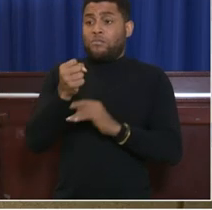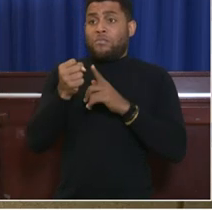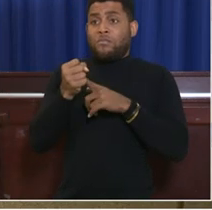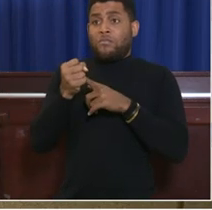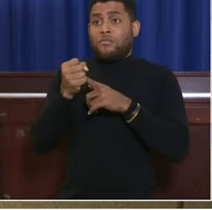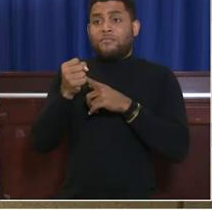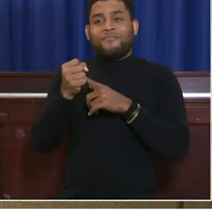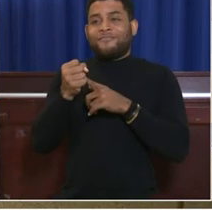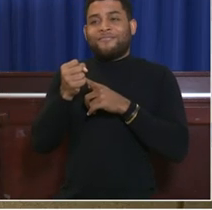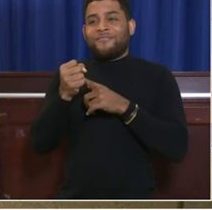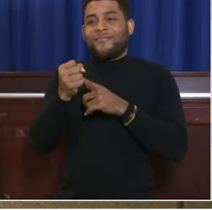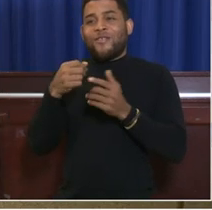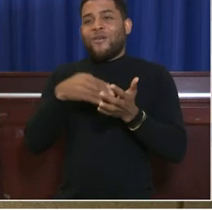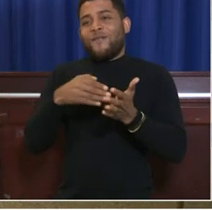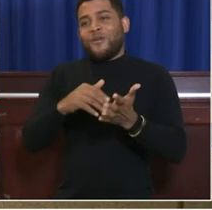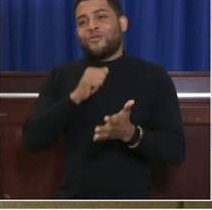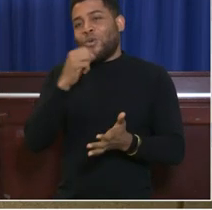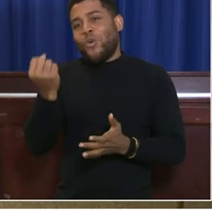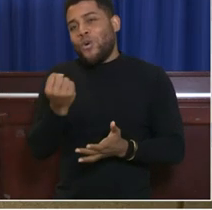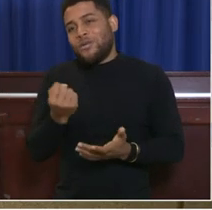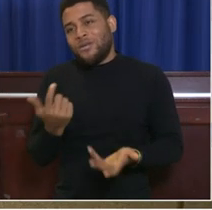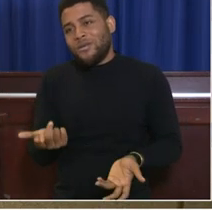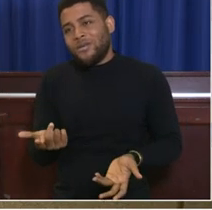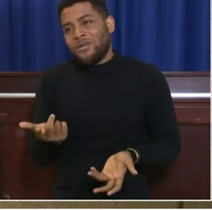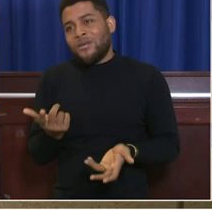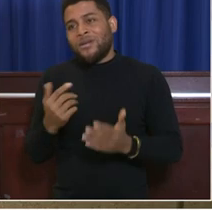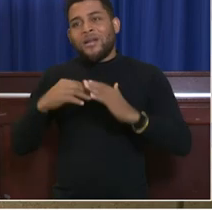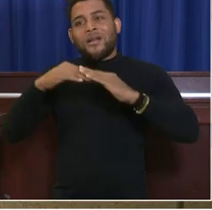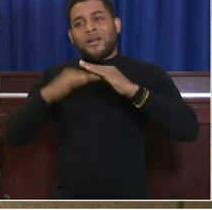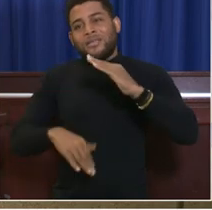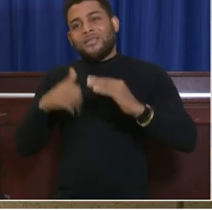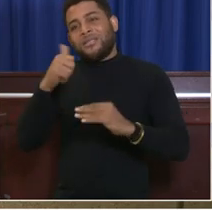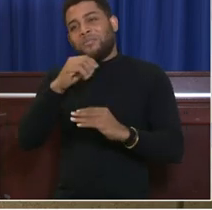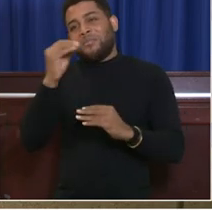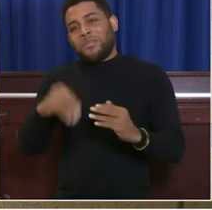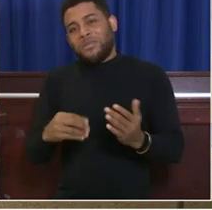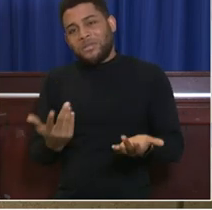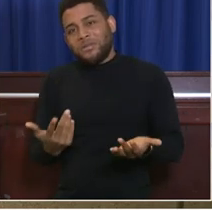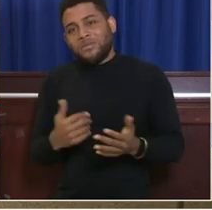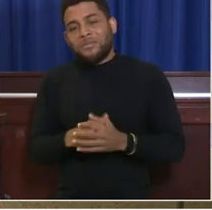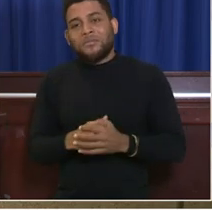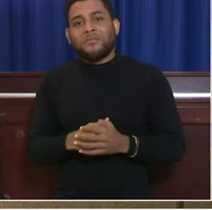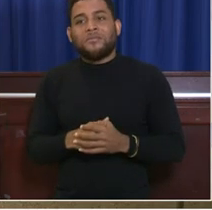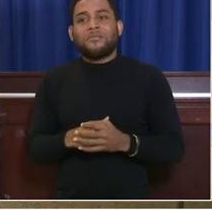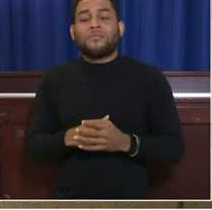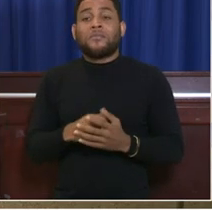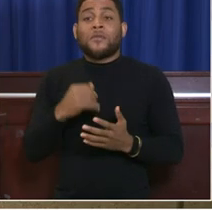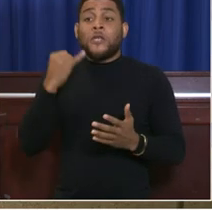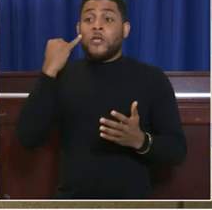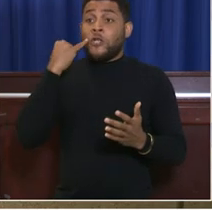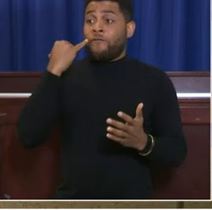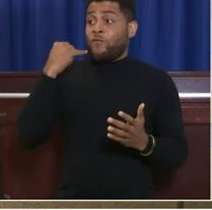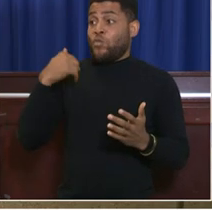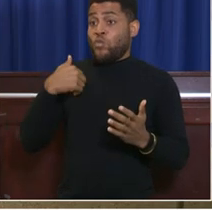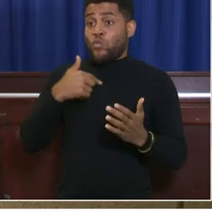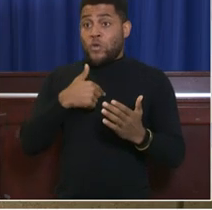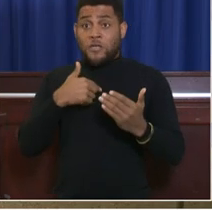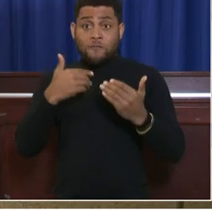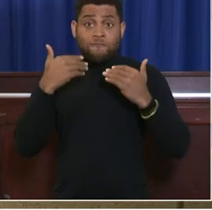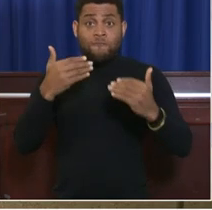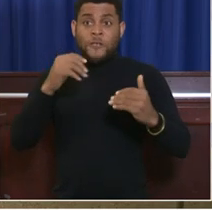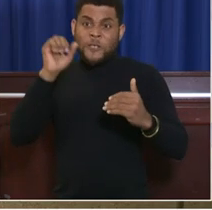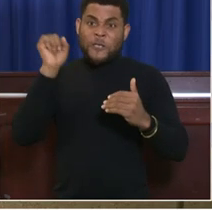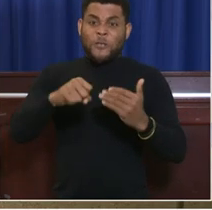trial. The average sentence, the typical sentence for someone convicted of carrying a pistol without a license is